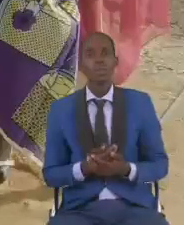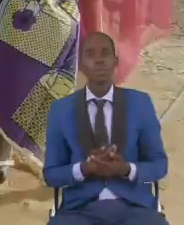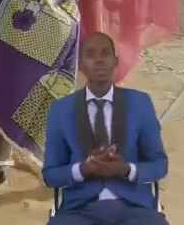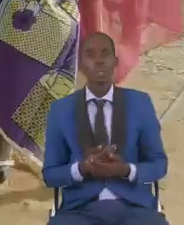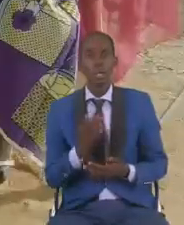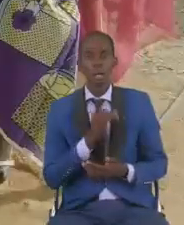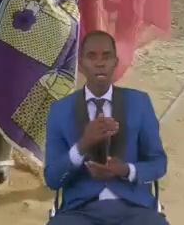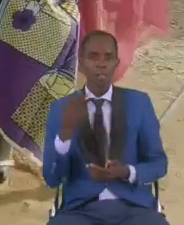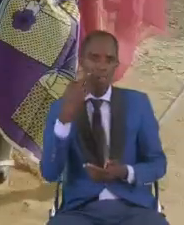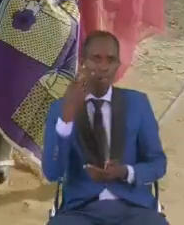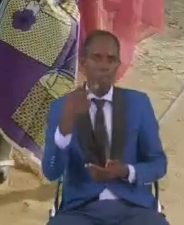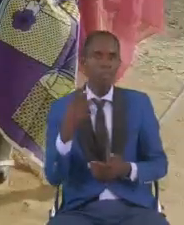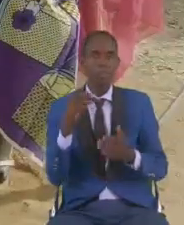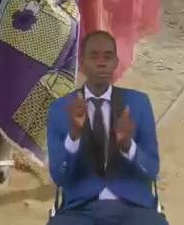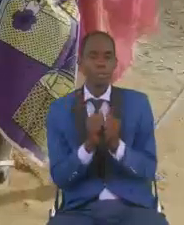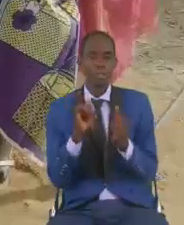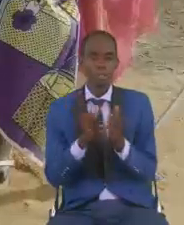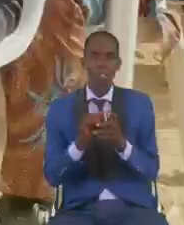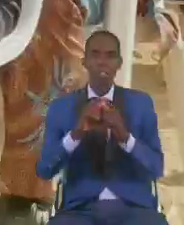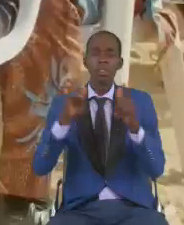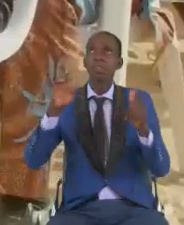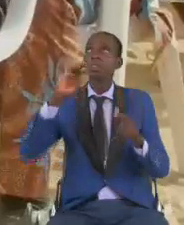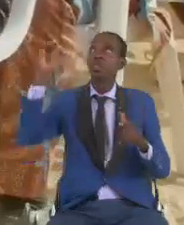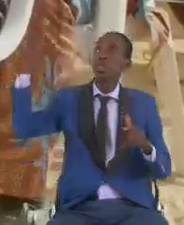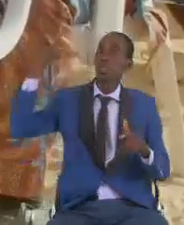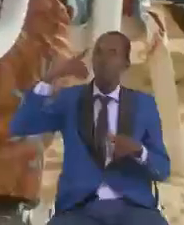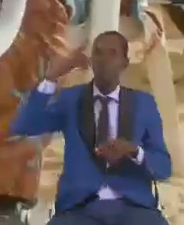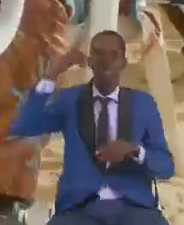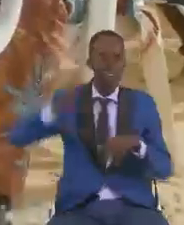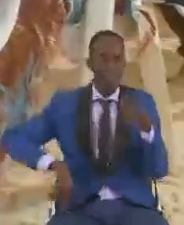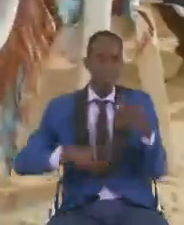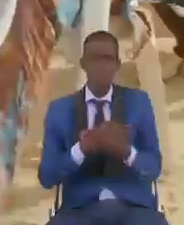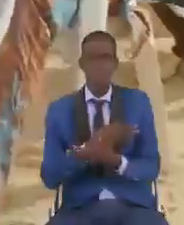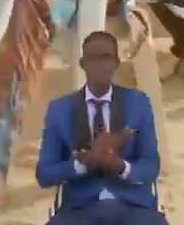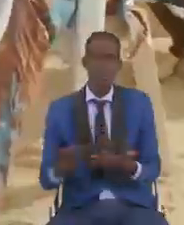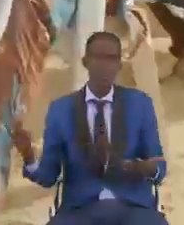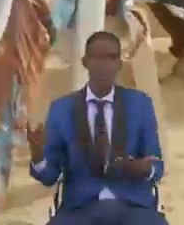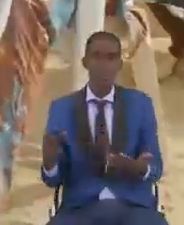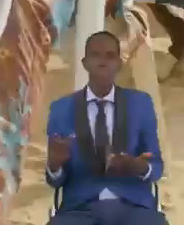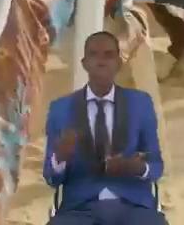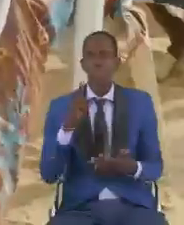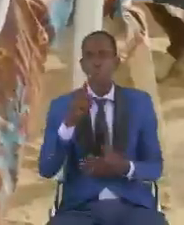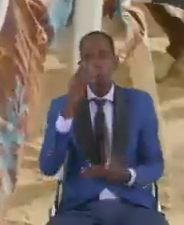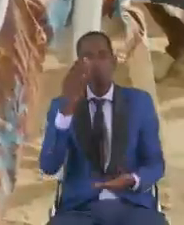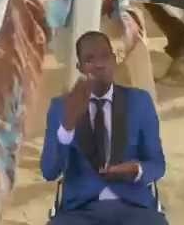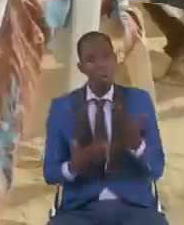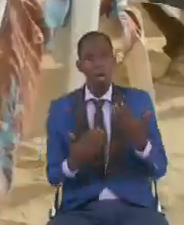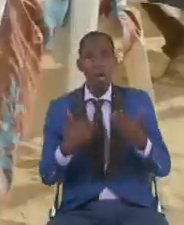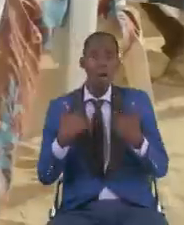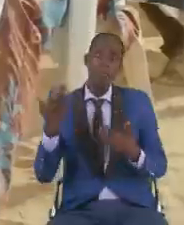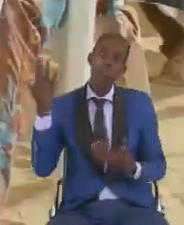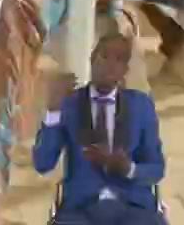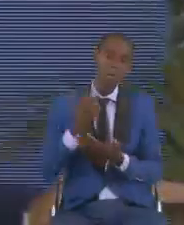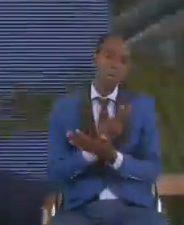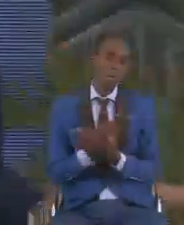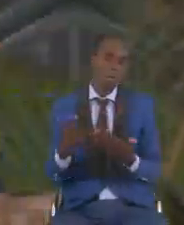see with that great grace, you cannot fail. You might have failed, that's